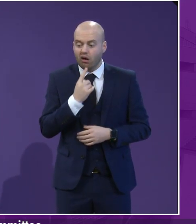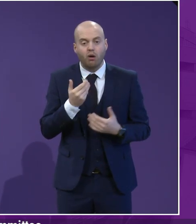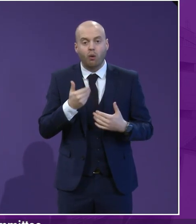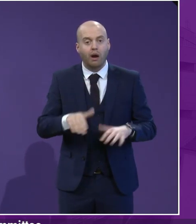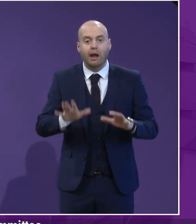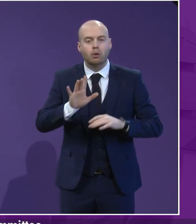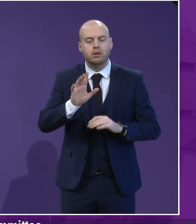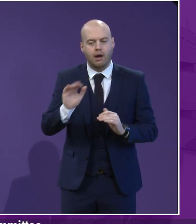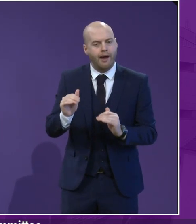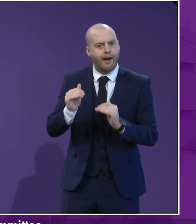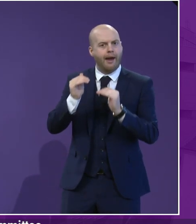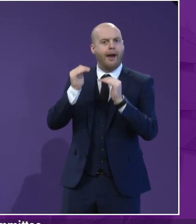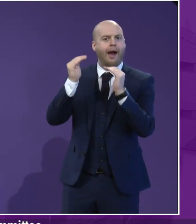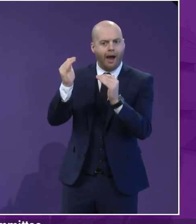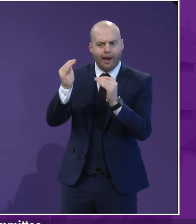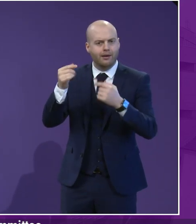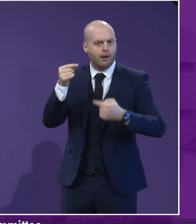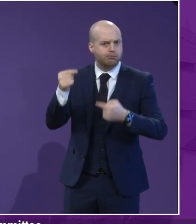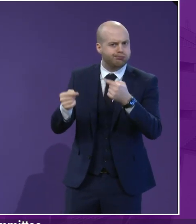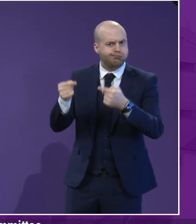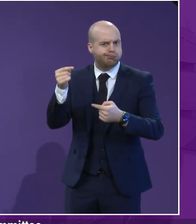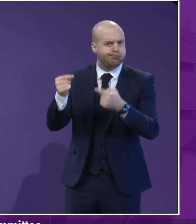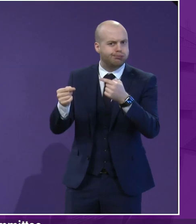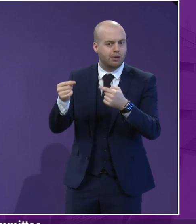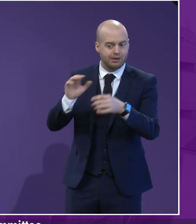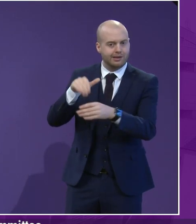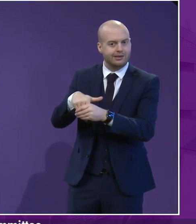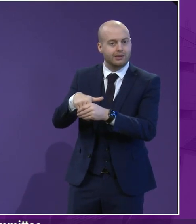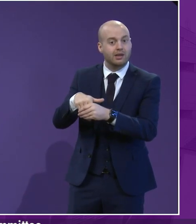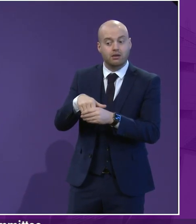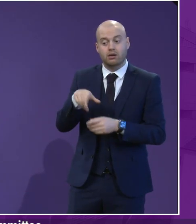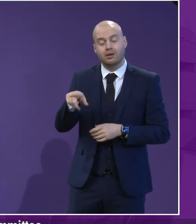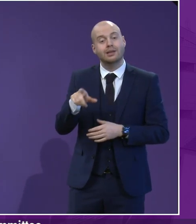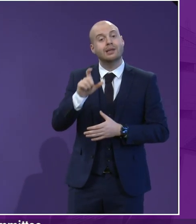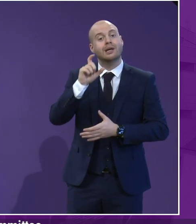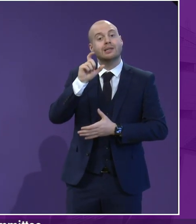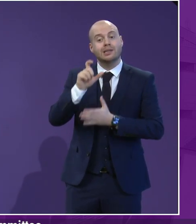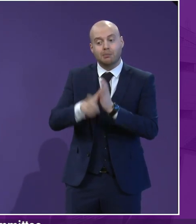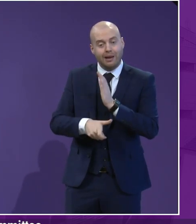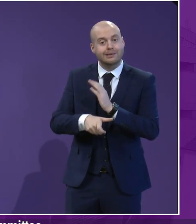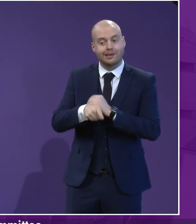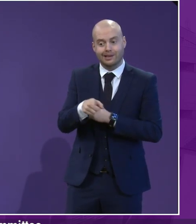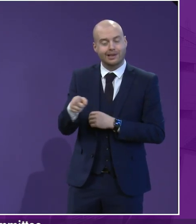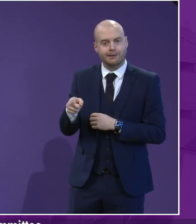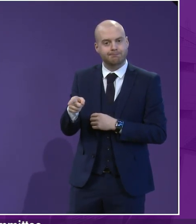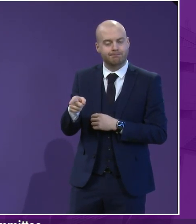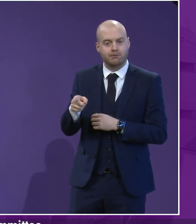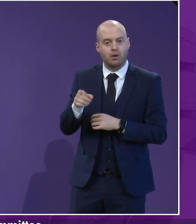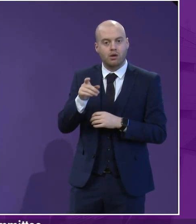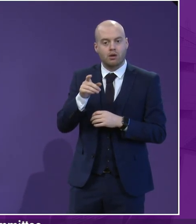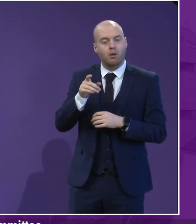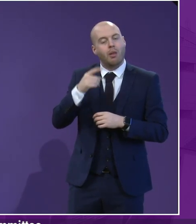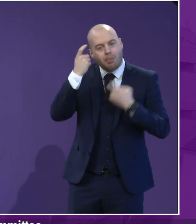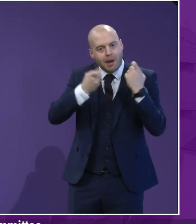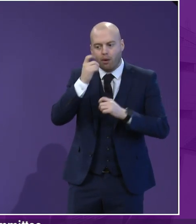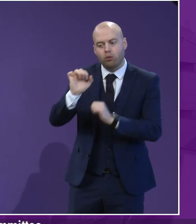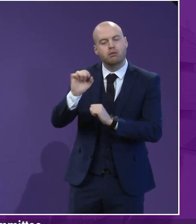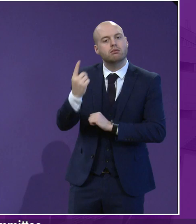was an example there of a person with a disability being refused entry to